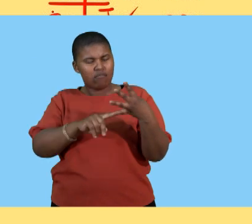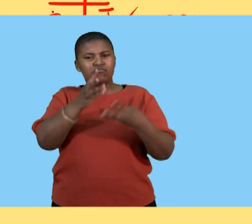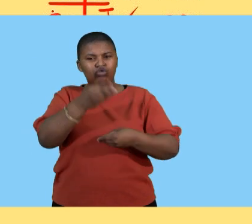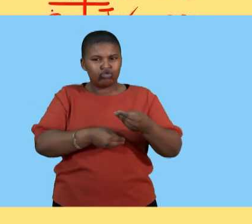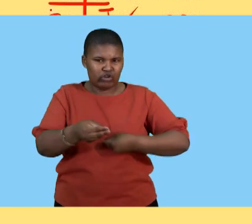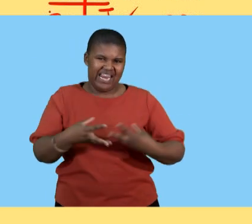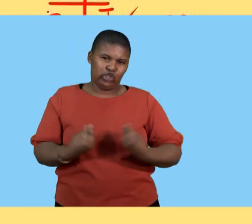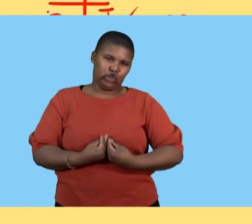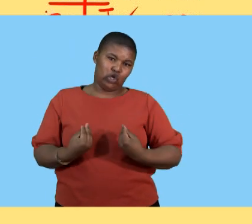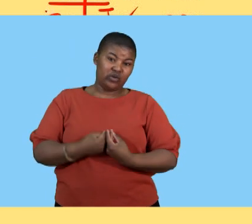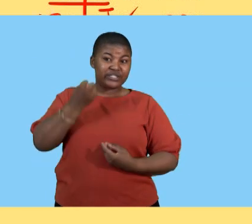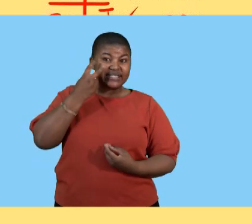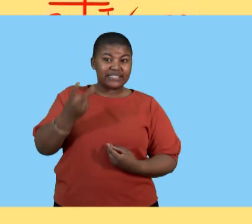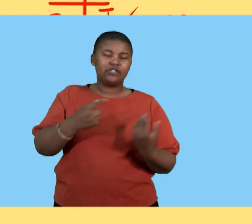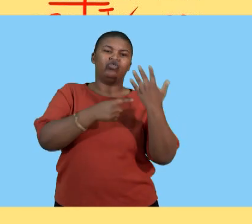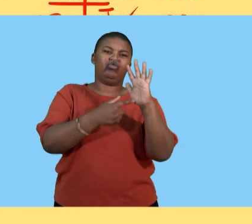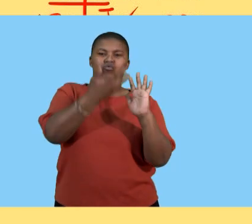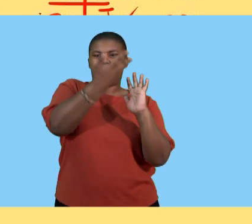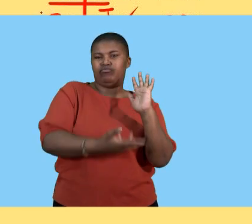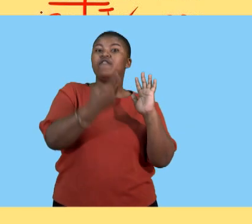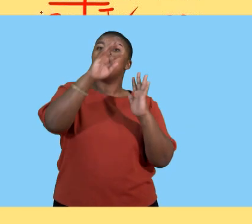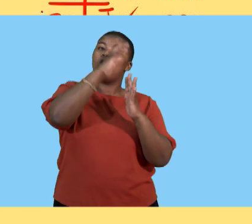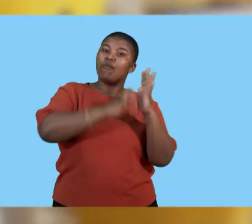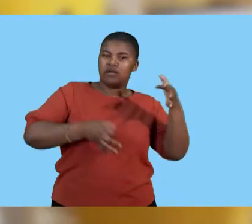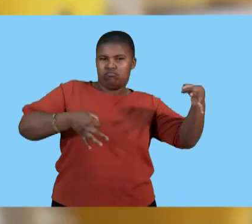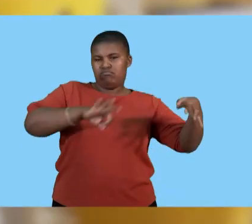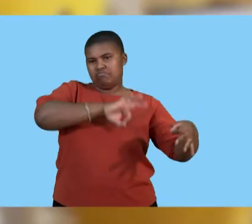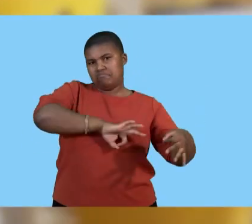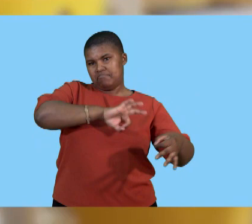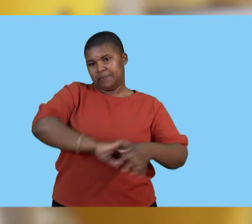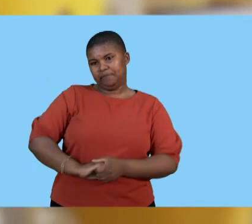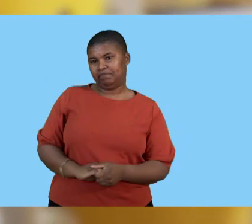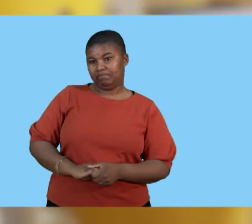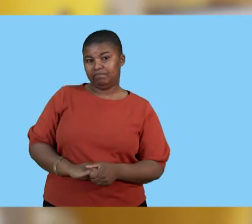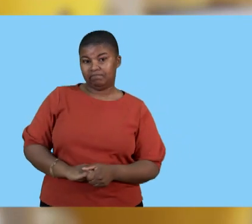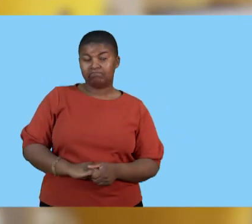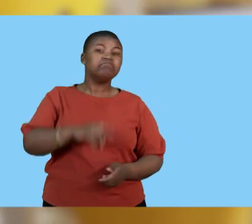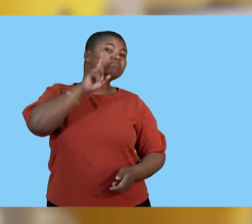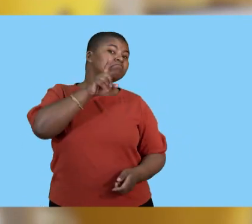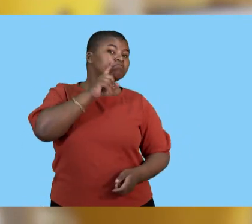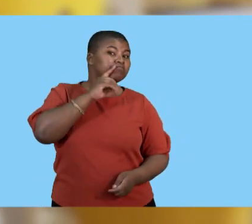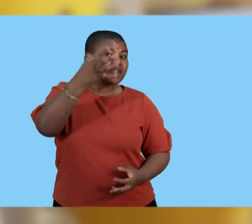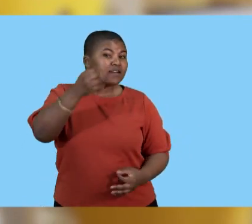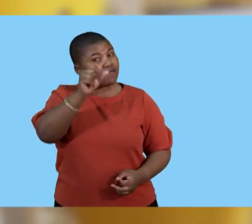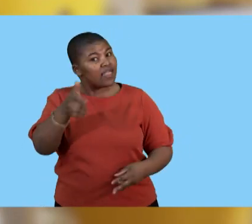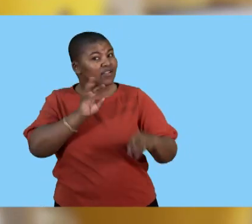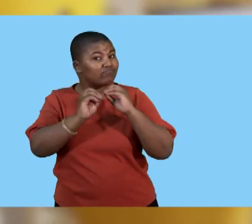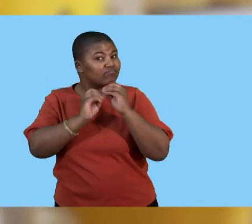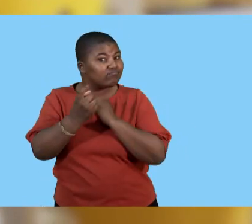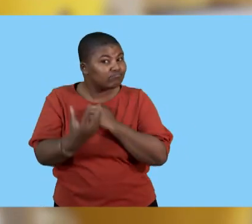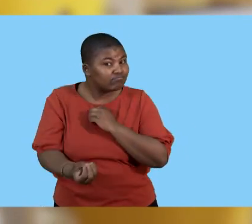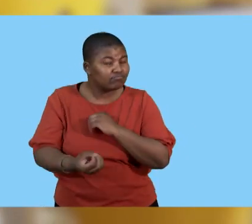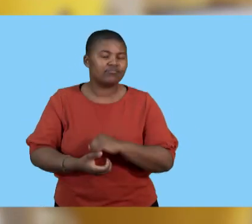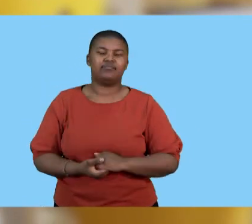That is how you would show it in a statement of comprehensive income. Let us see if we have another